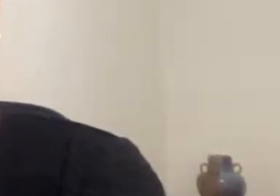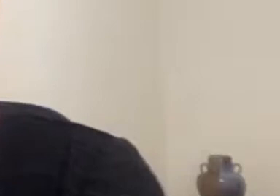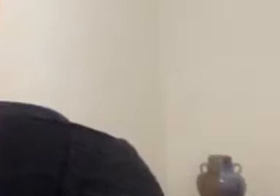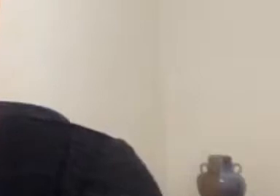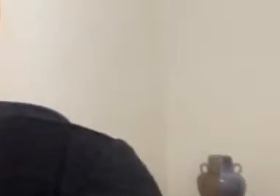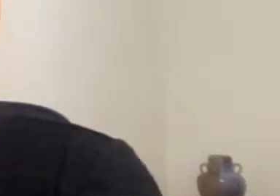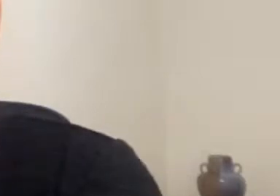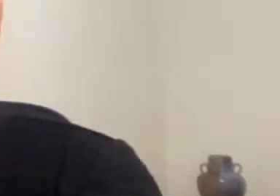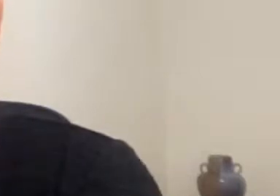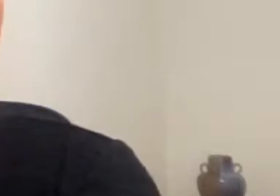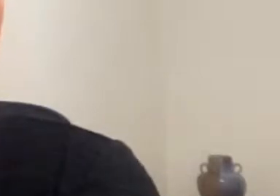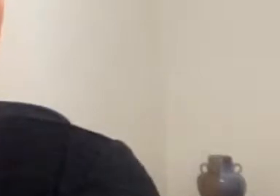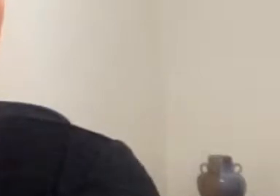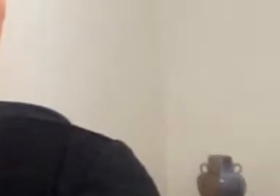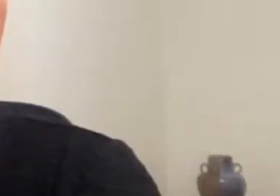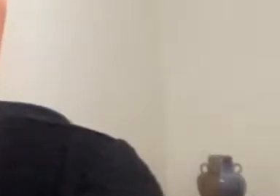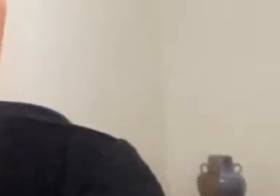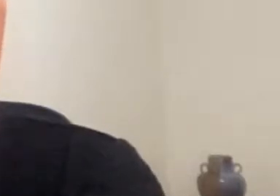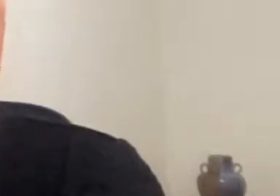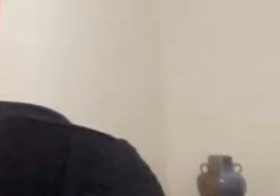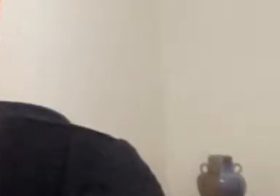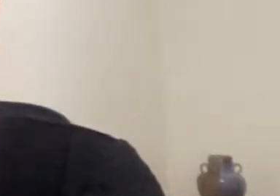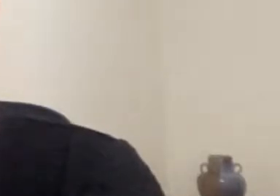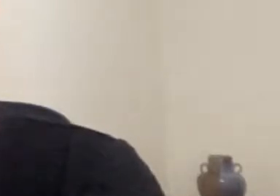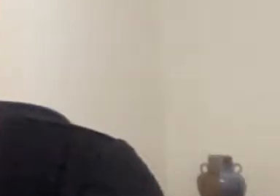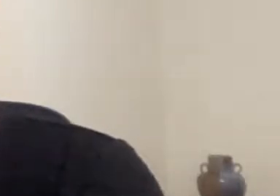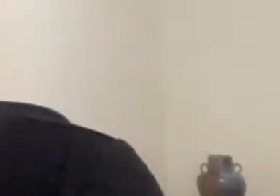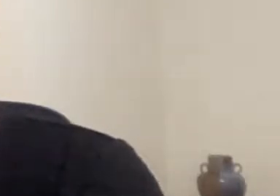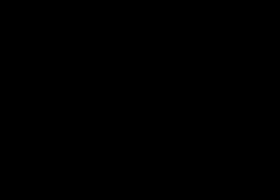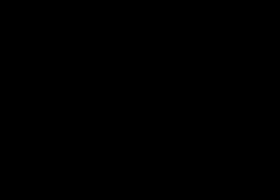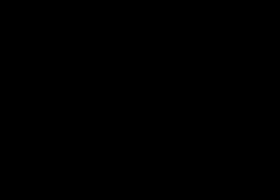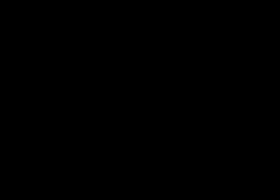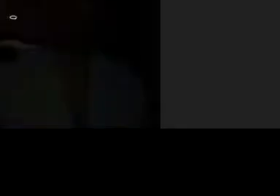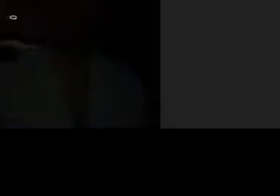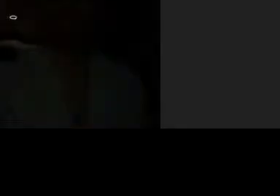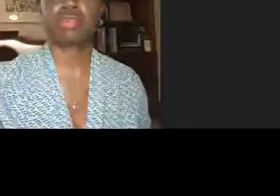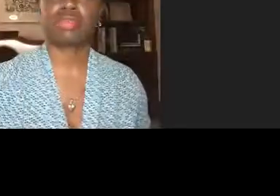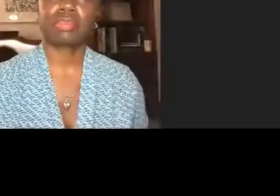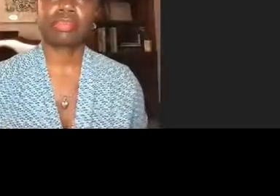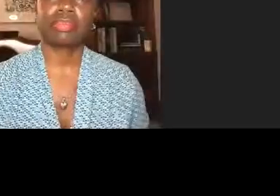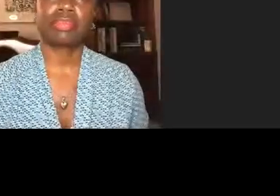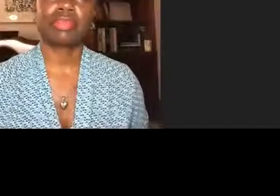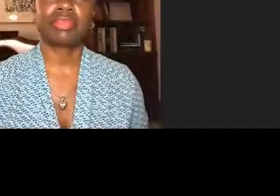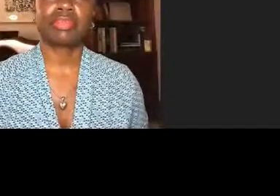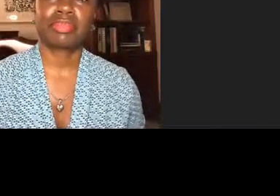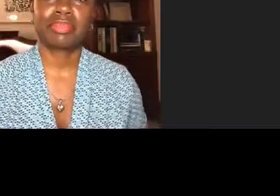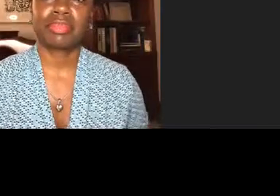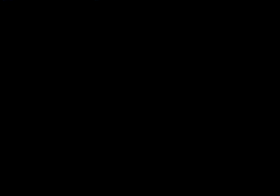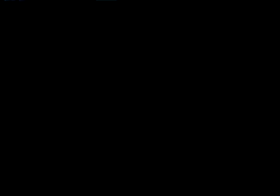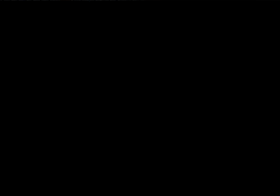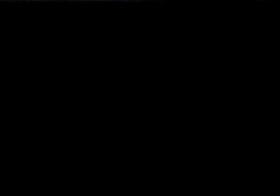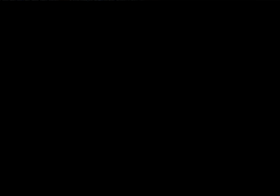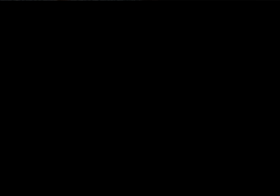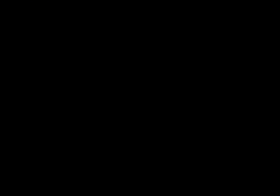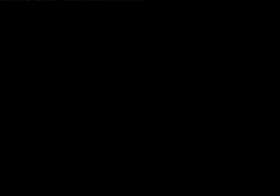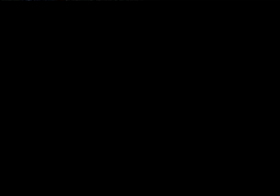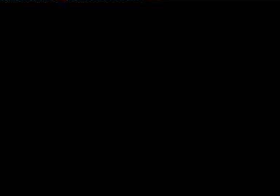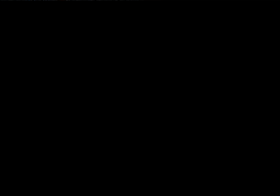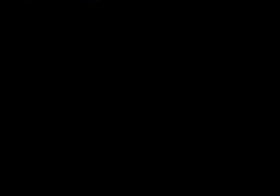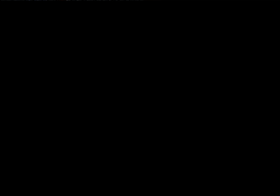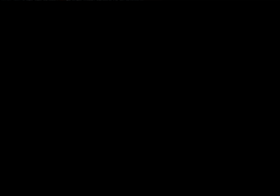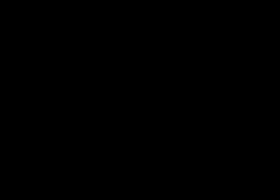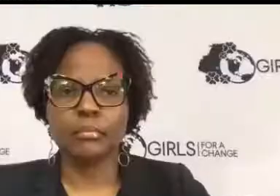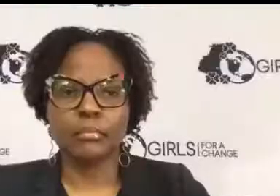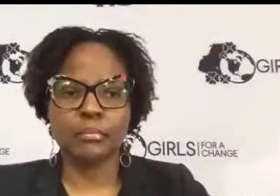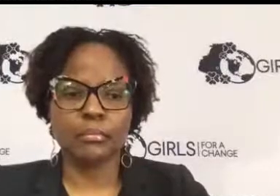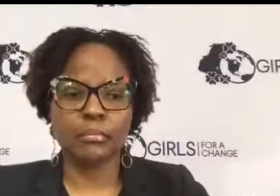first of all, Croshelle Harris-Hussein is the Education Office Director for USAID in Mali, where her focus